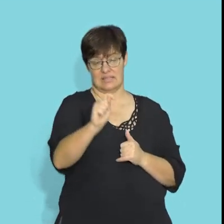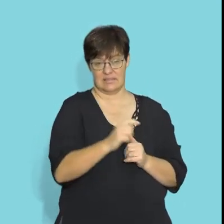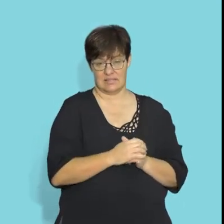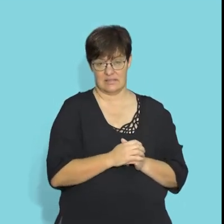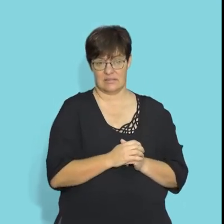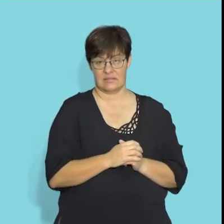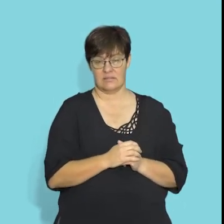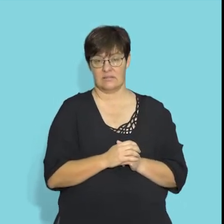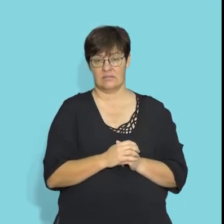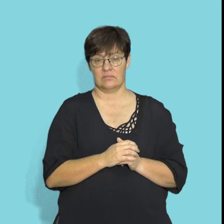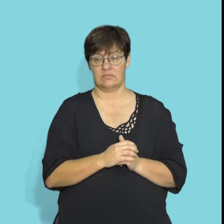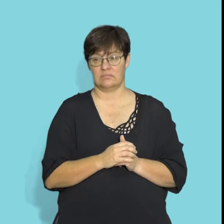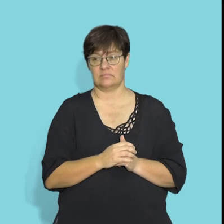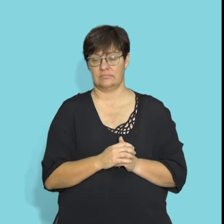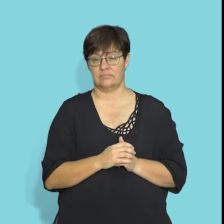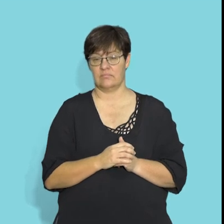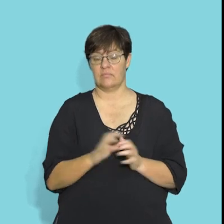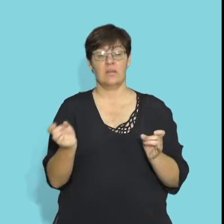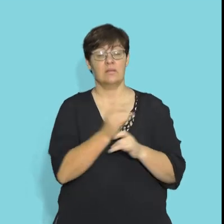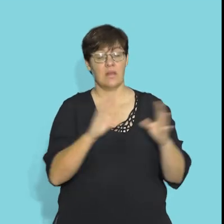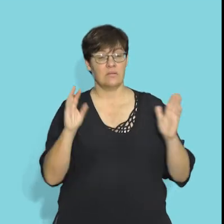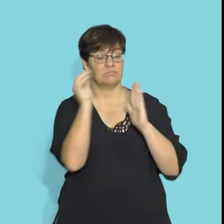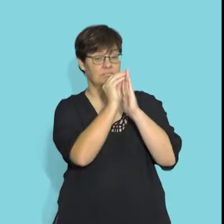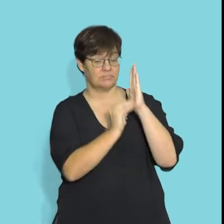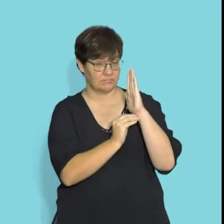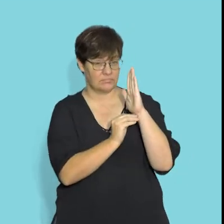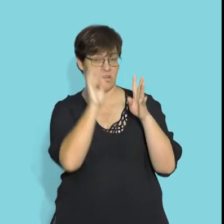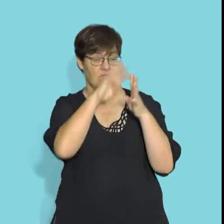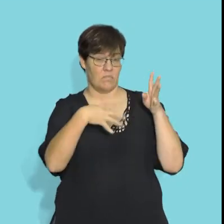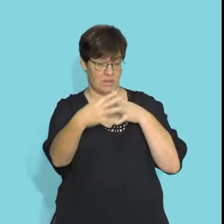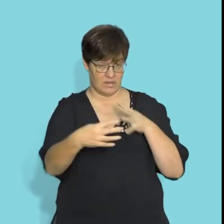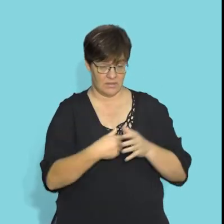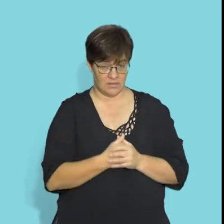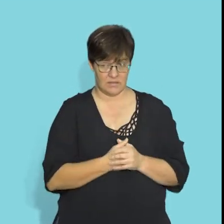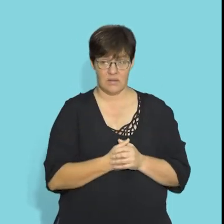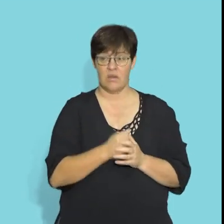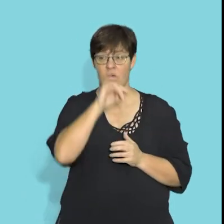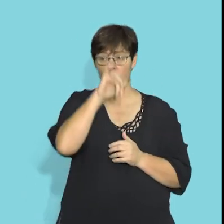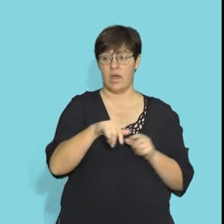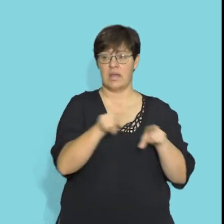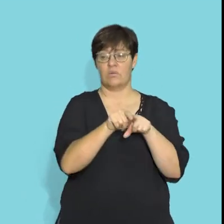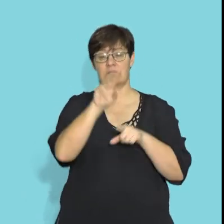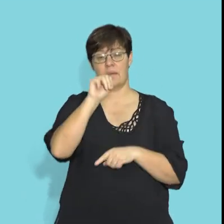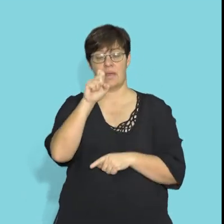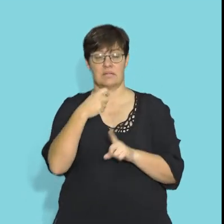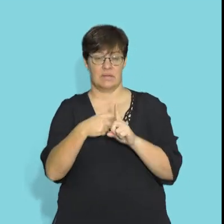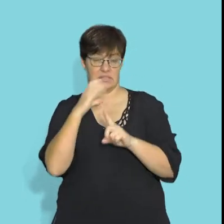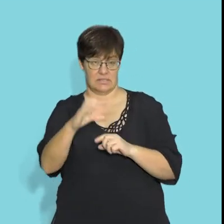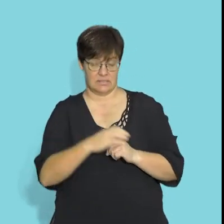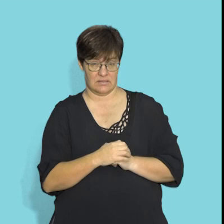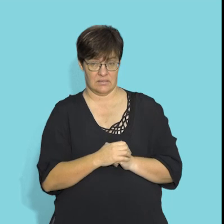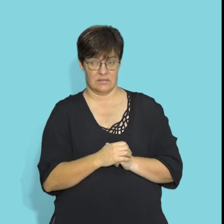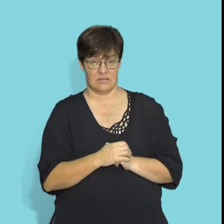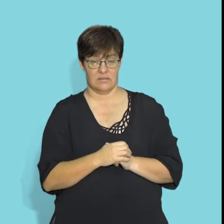ST. Now, I'm going to start by writing down the formula, y equals mx plus c. All right. in this